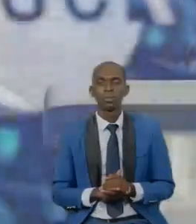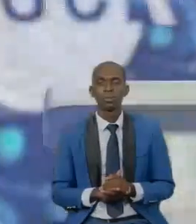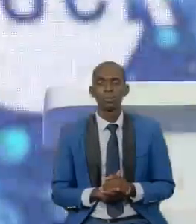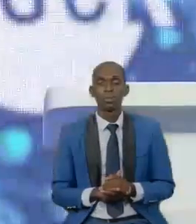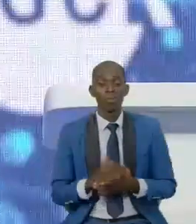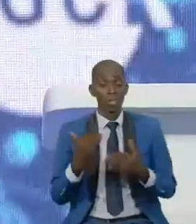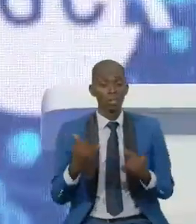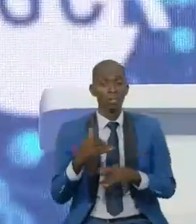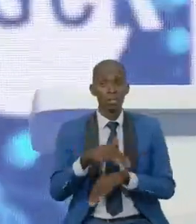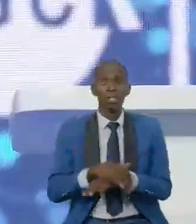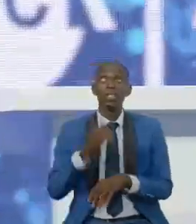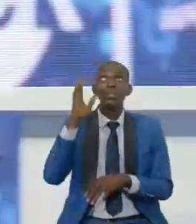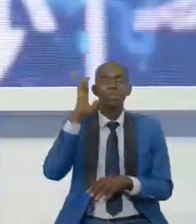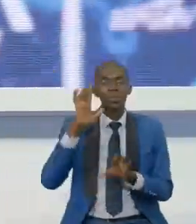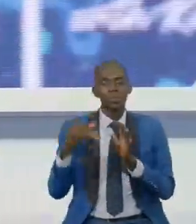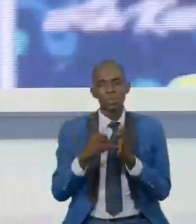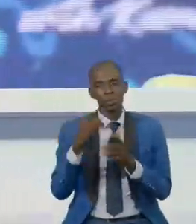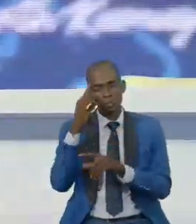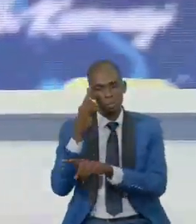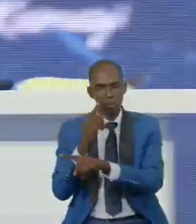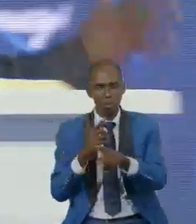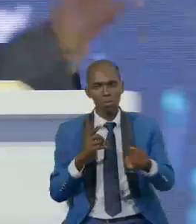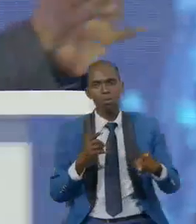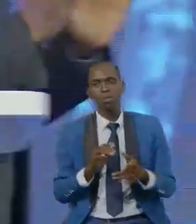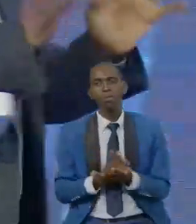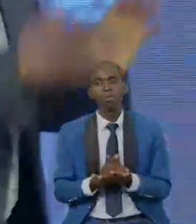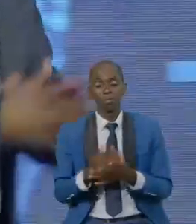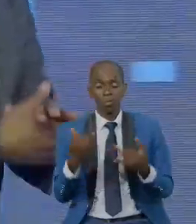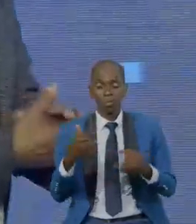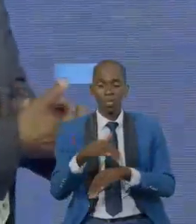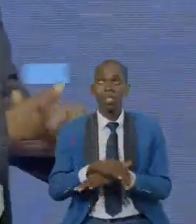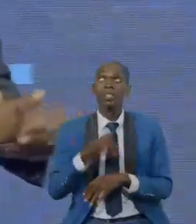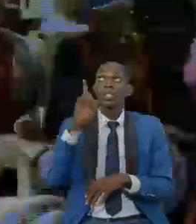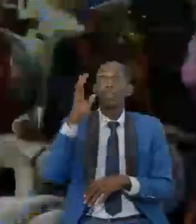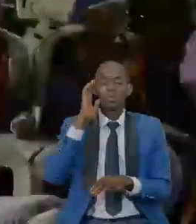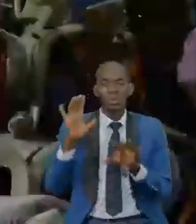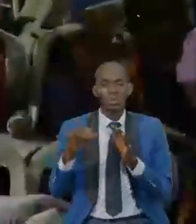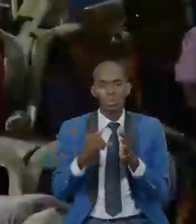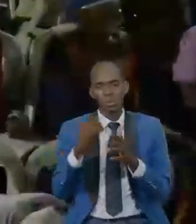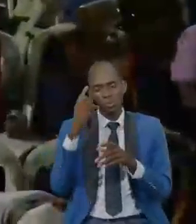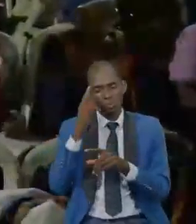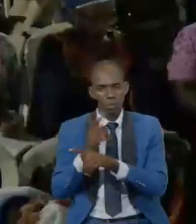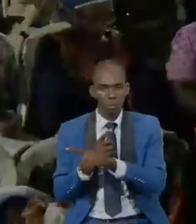Tonight he'll do it for you. I said tonight he'll do it for you.